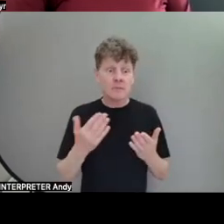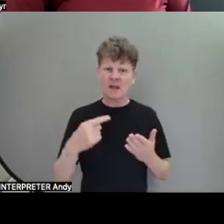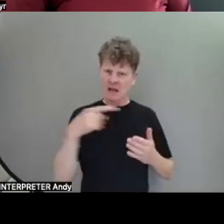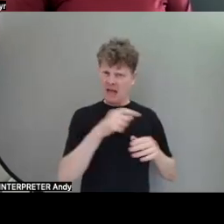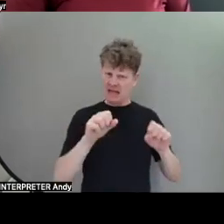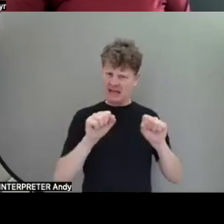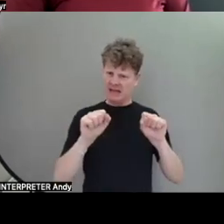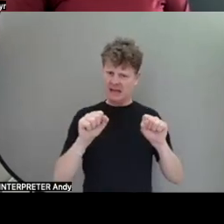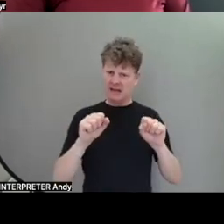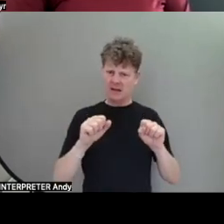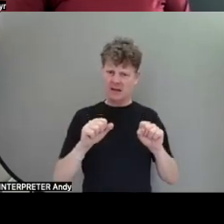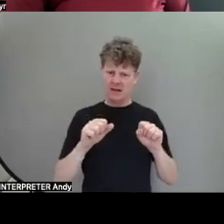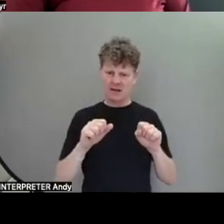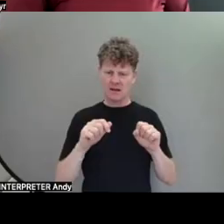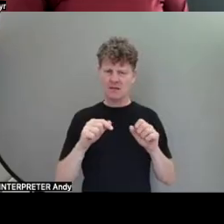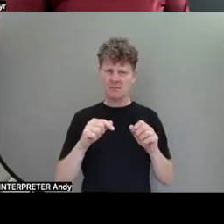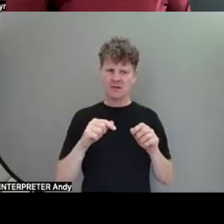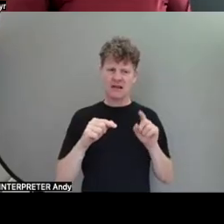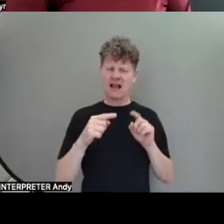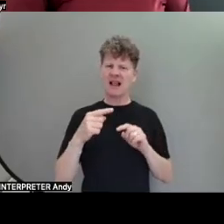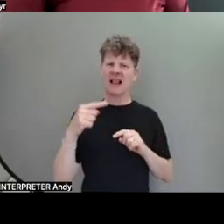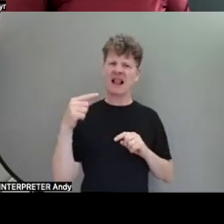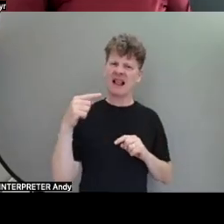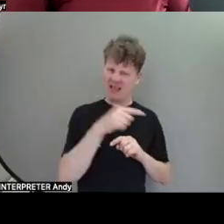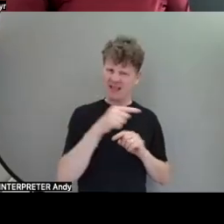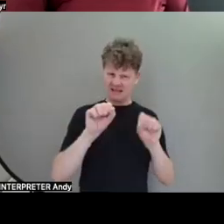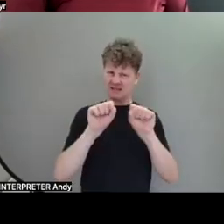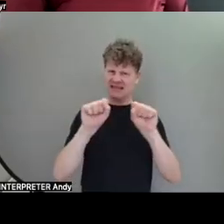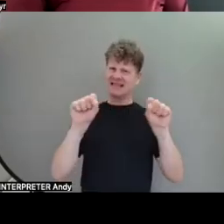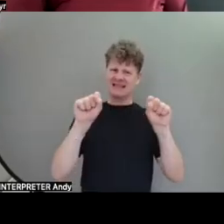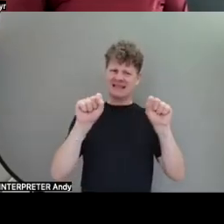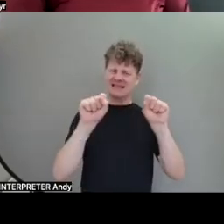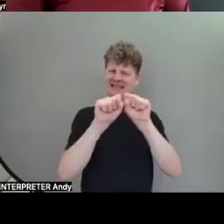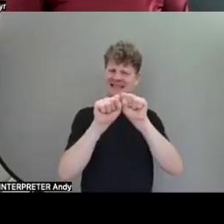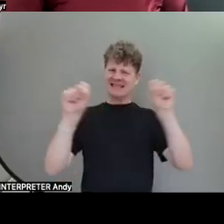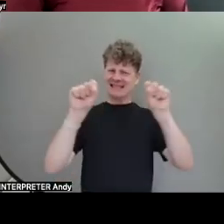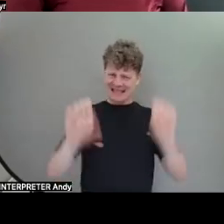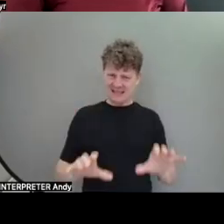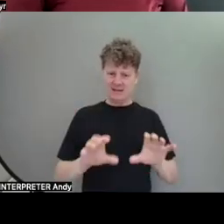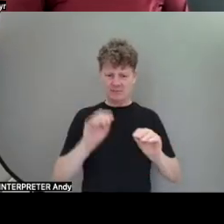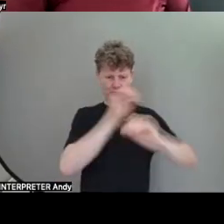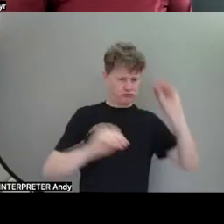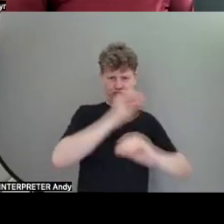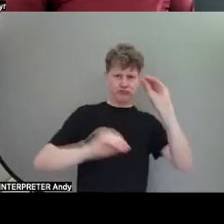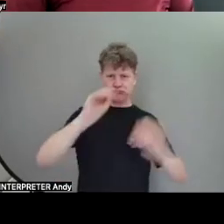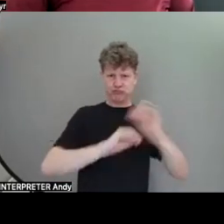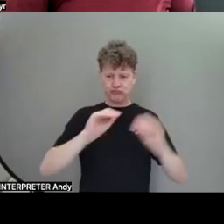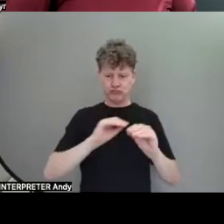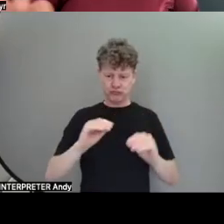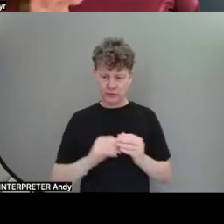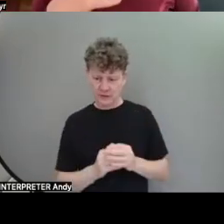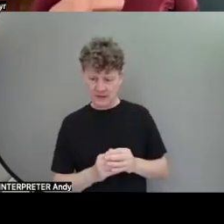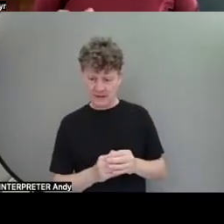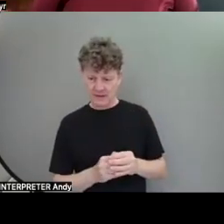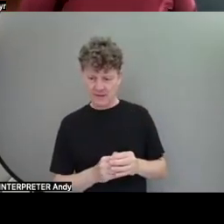systematically, this resemblance may be systematically reorganizing the lexicon. For example,